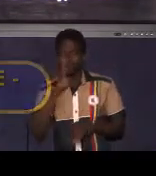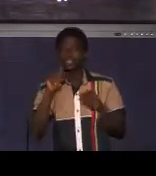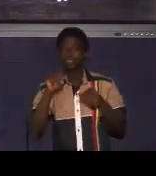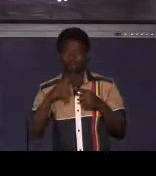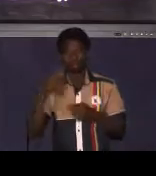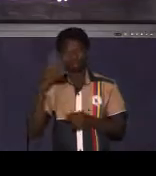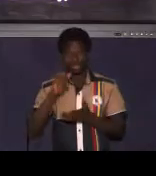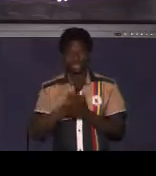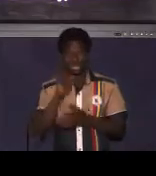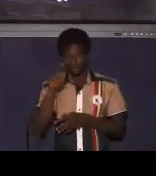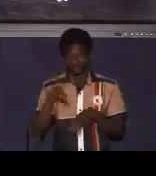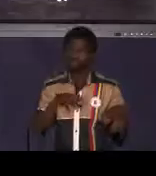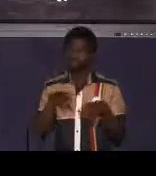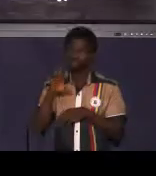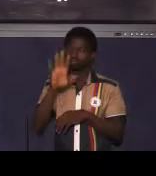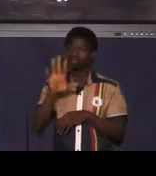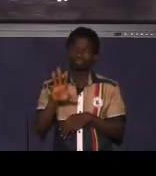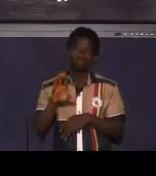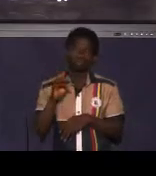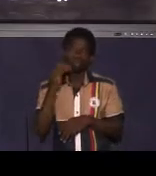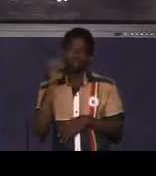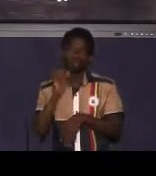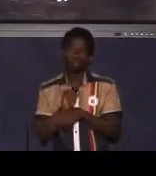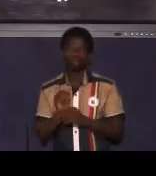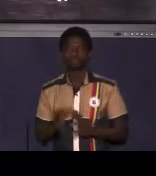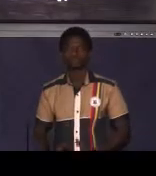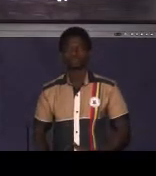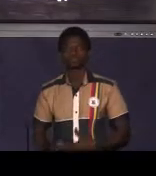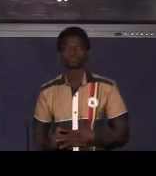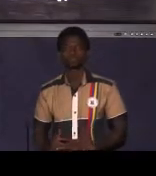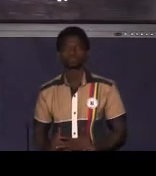to see that you actually do your homework.